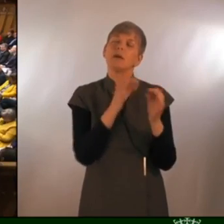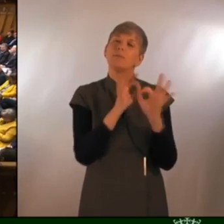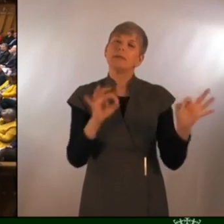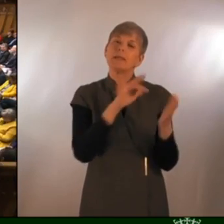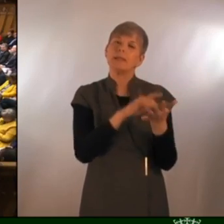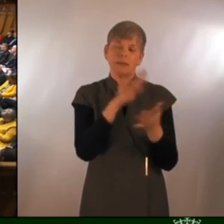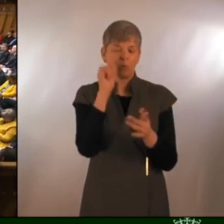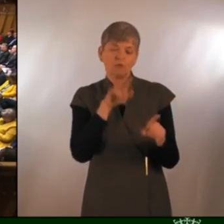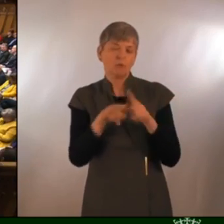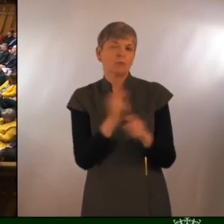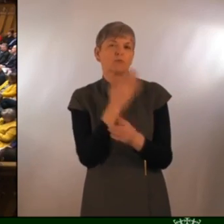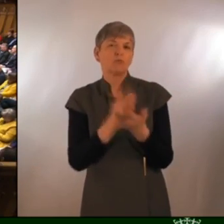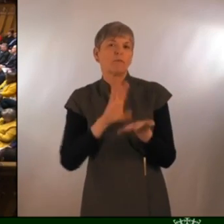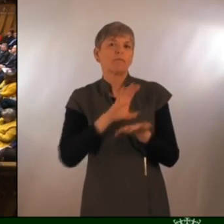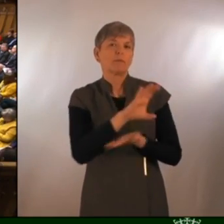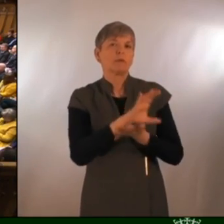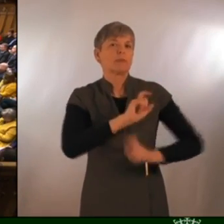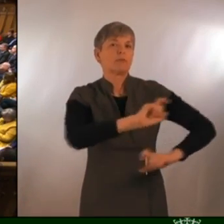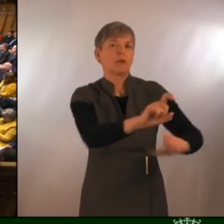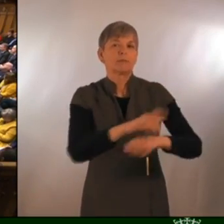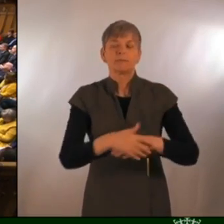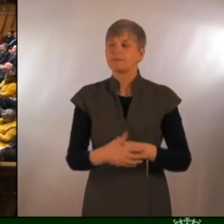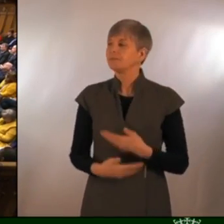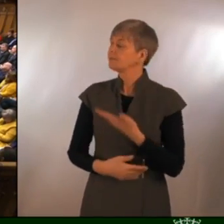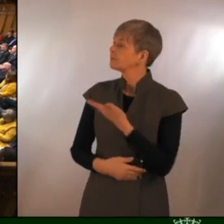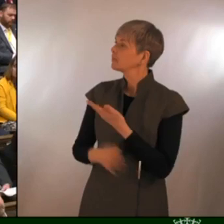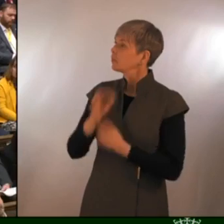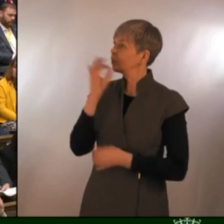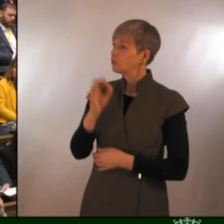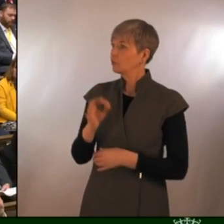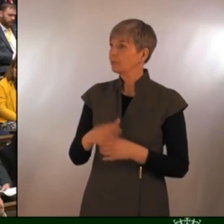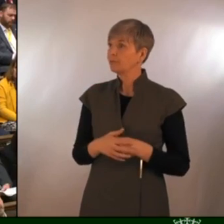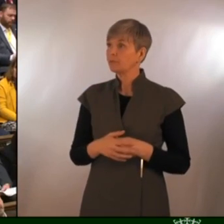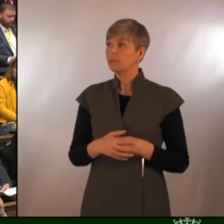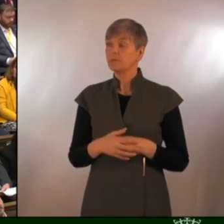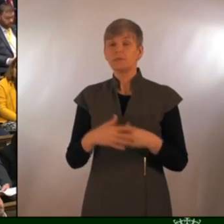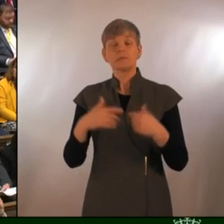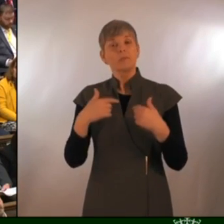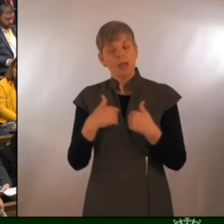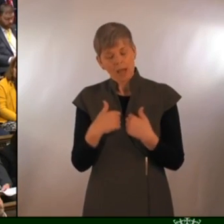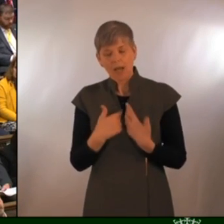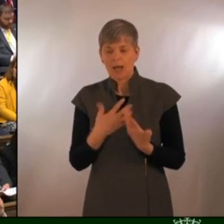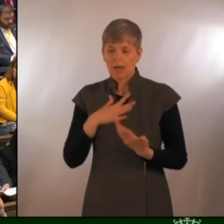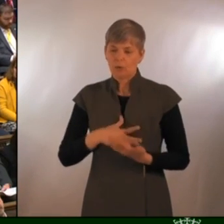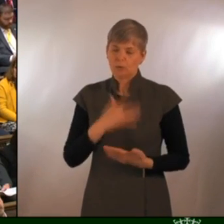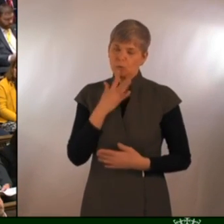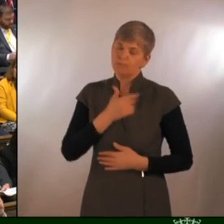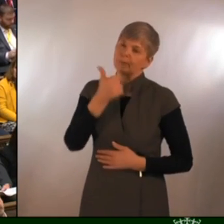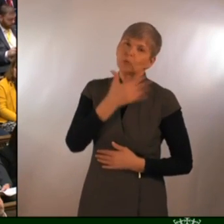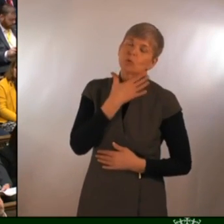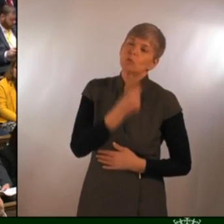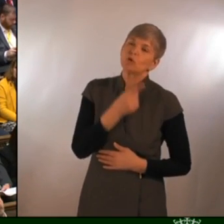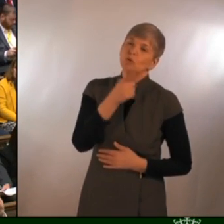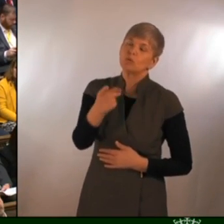I associate my party with the good wishes for the honourable member for Mid Bedfordshire and indeed anyone who's contracted coronavirus. And